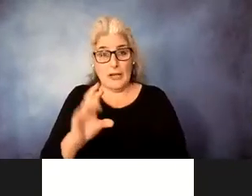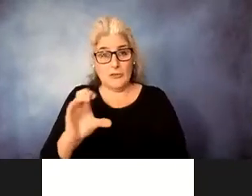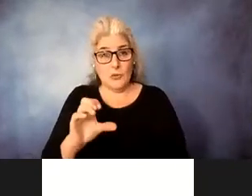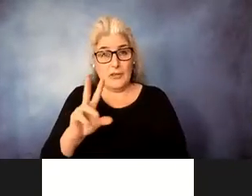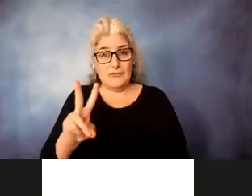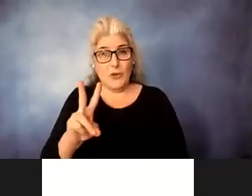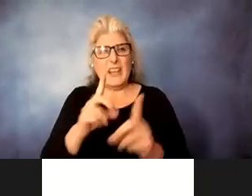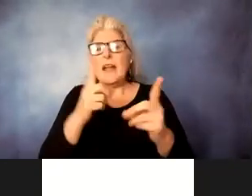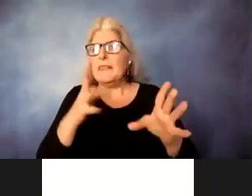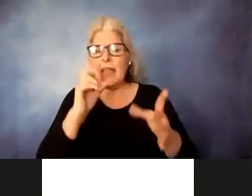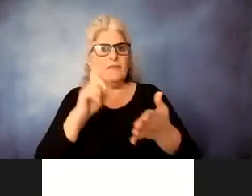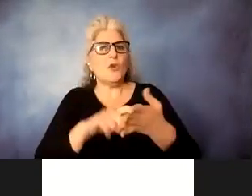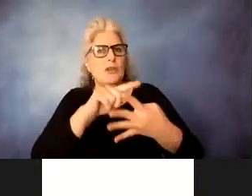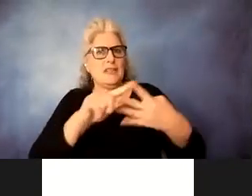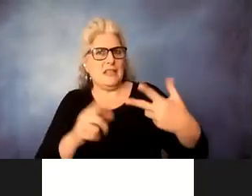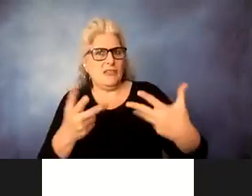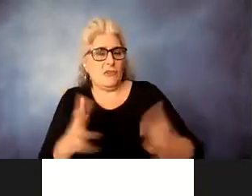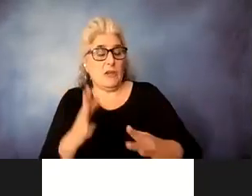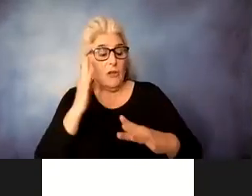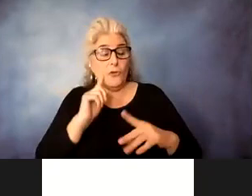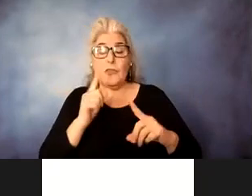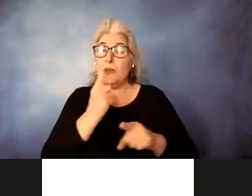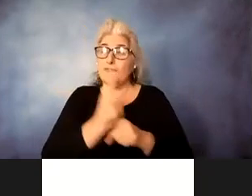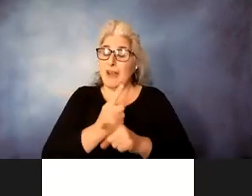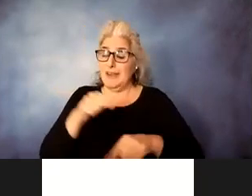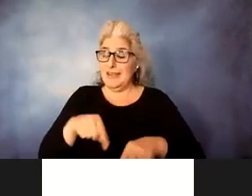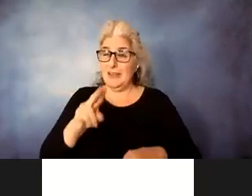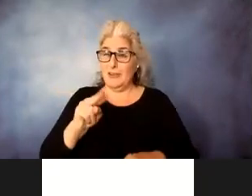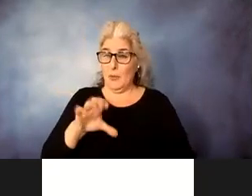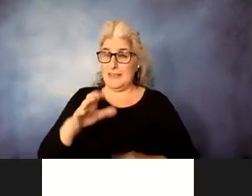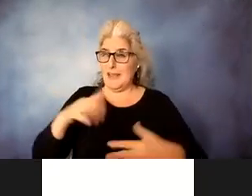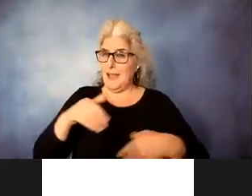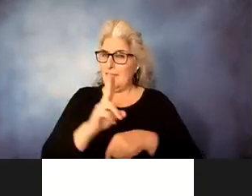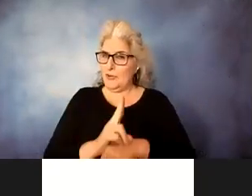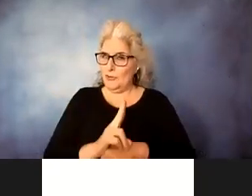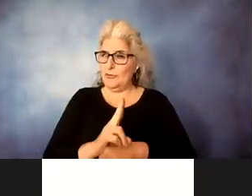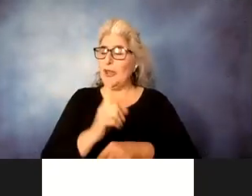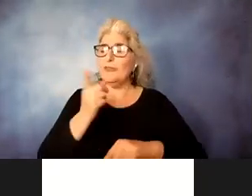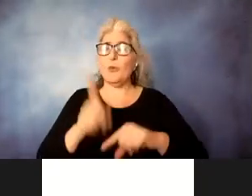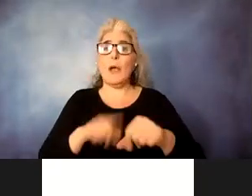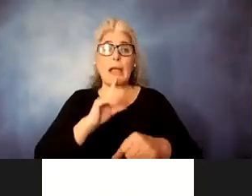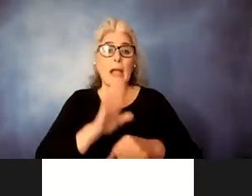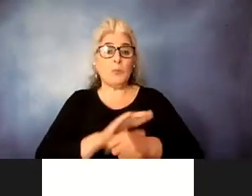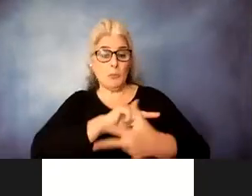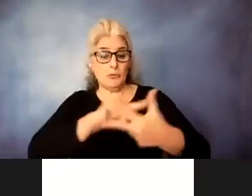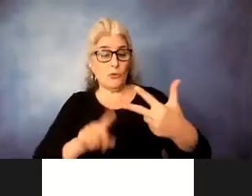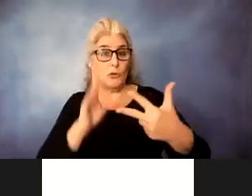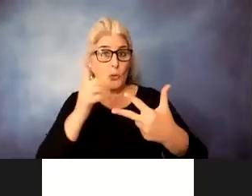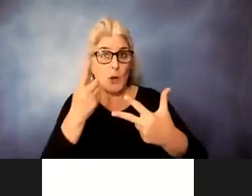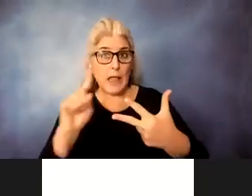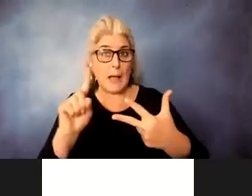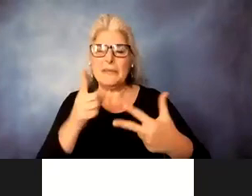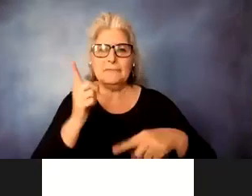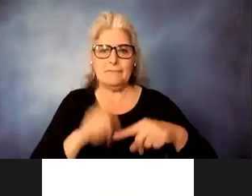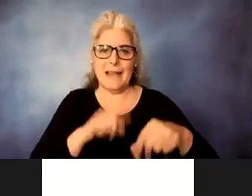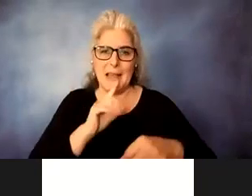caveat is. It hasn't been used yet in New York, so I can't guarantee to you that all 3 of these things will definitely